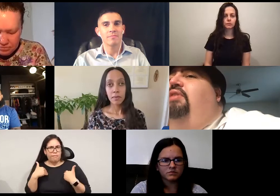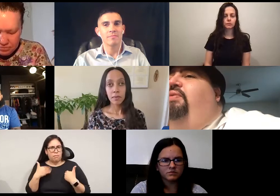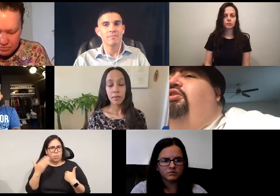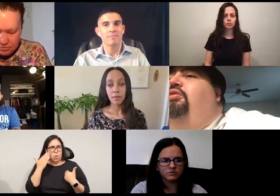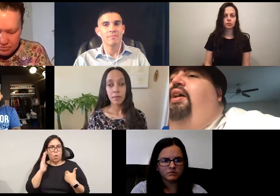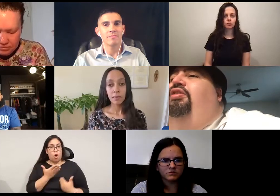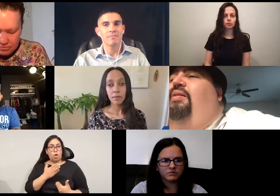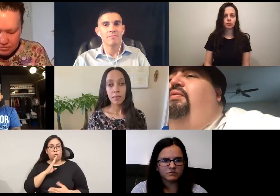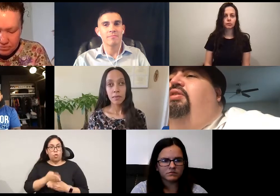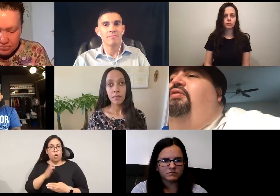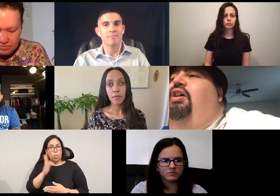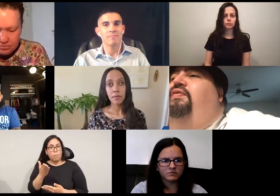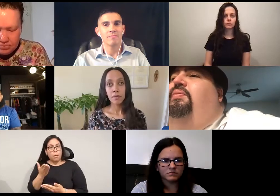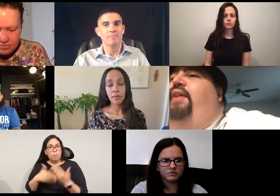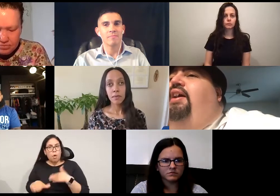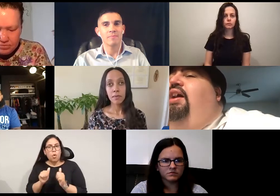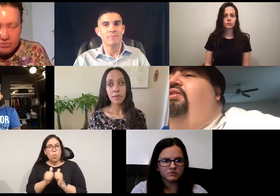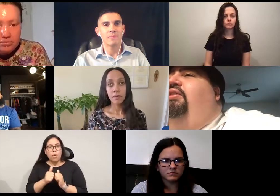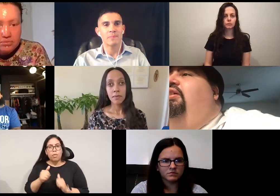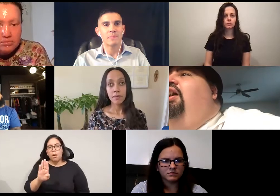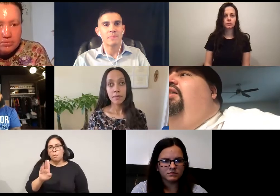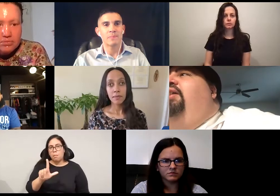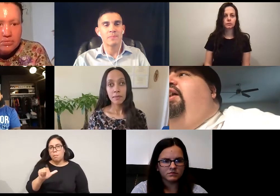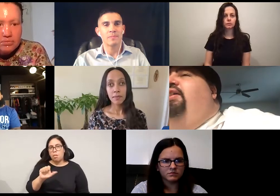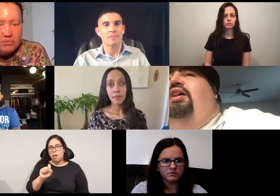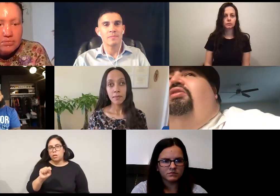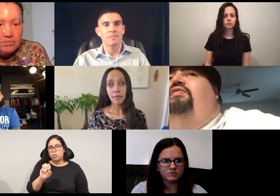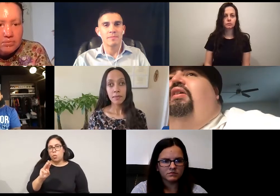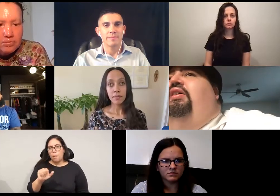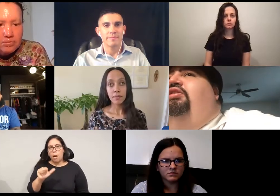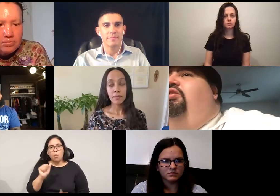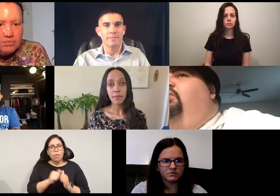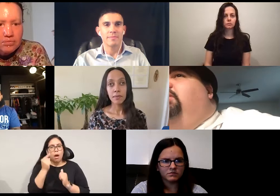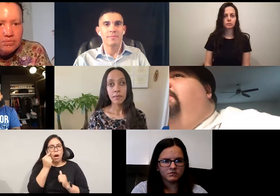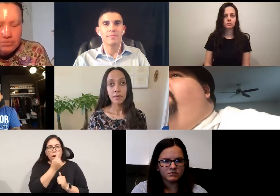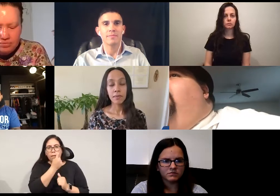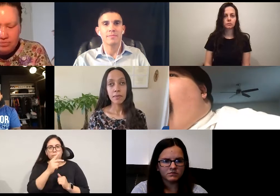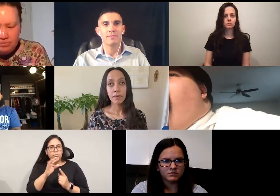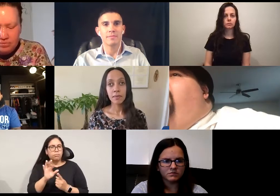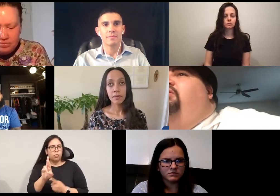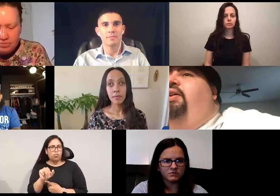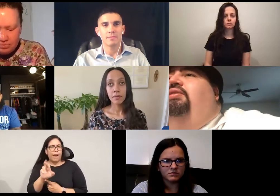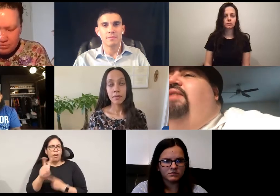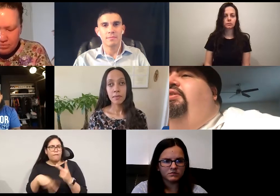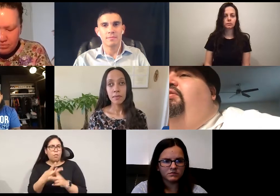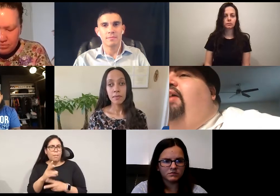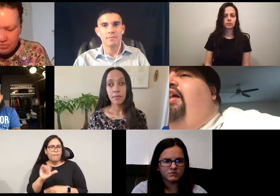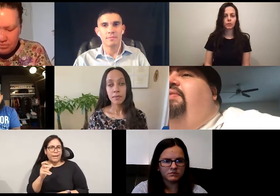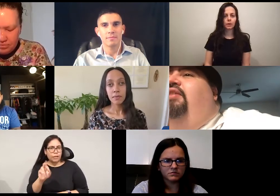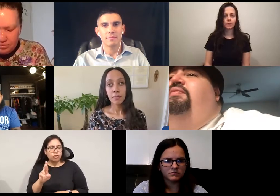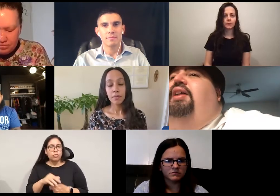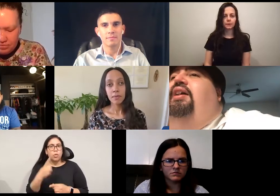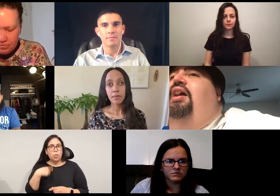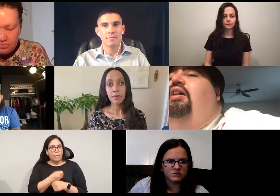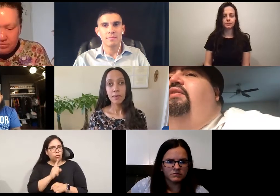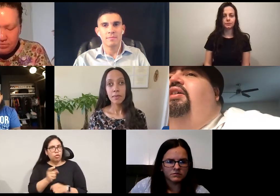born with retinoblastoma, which is a rare form of eye cancer, we had even gone so far as to coordinate referrals and make sure that even those